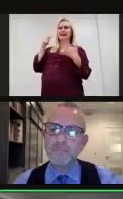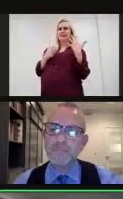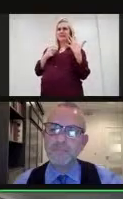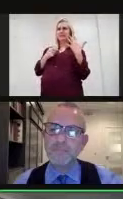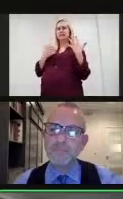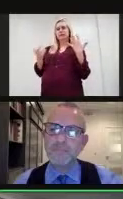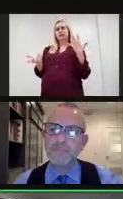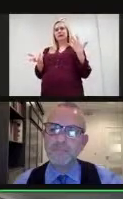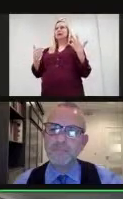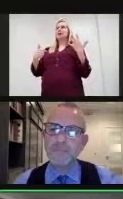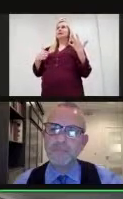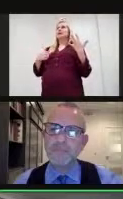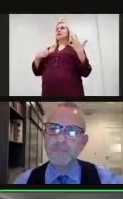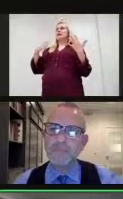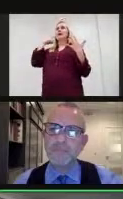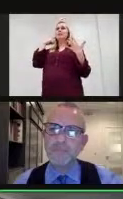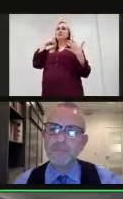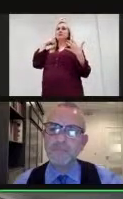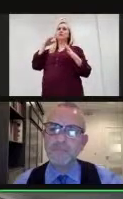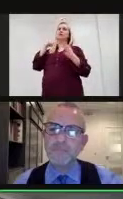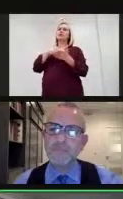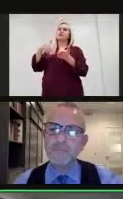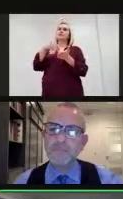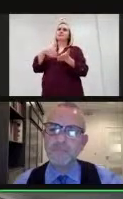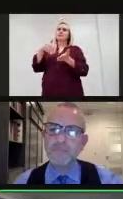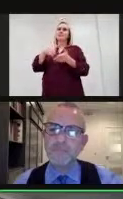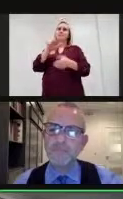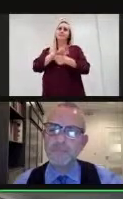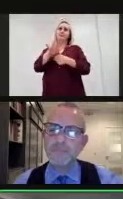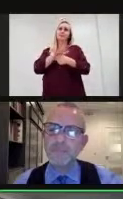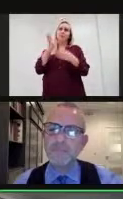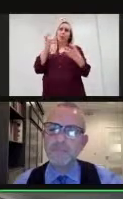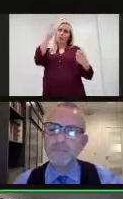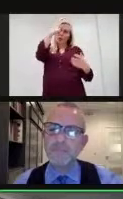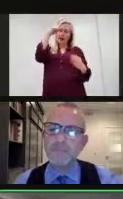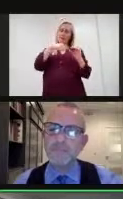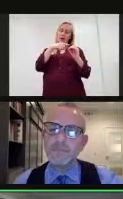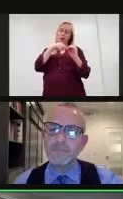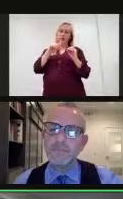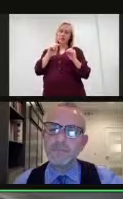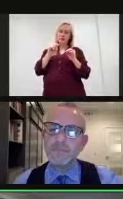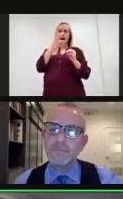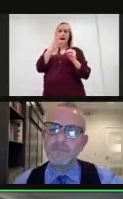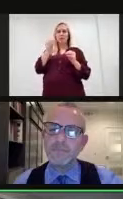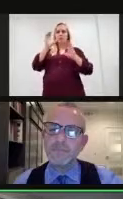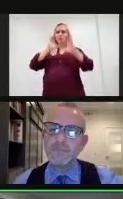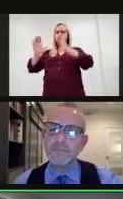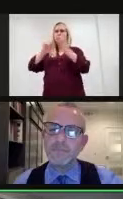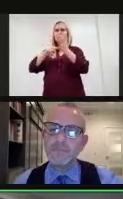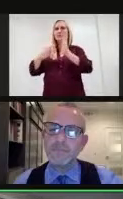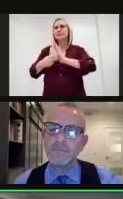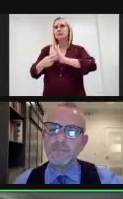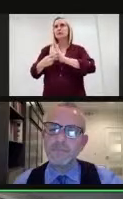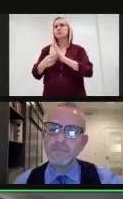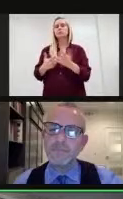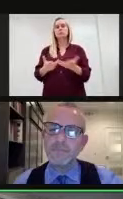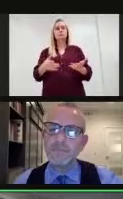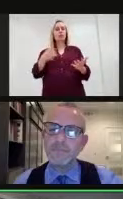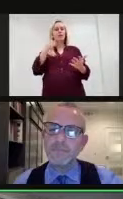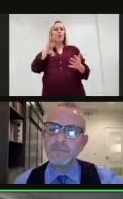I heard it often enough that I'd like you to be thinking about that and exploring more what it means. I think to your